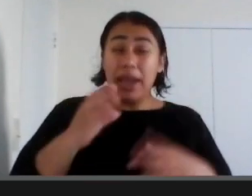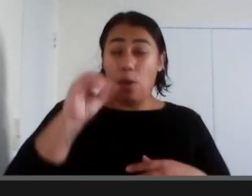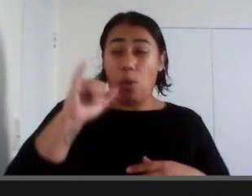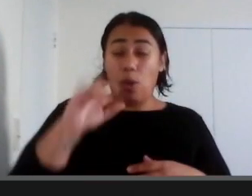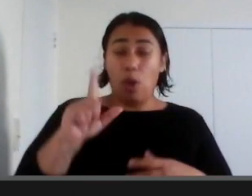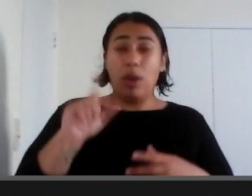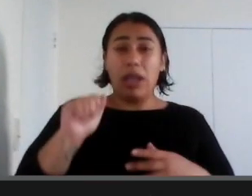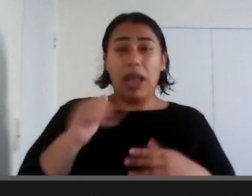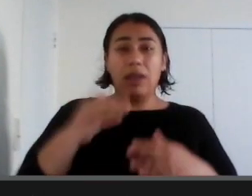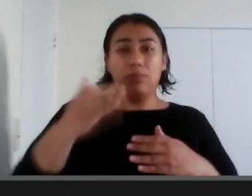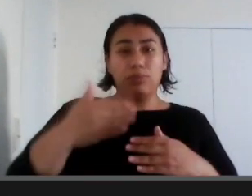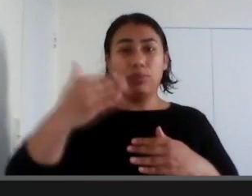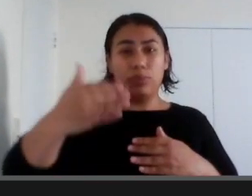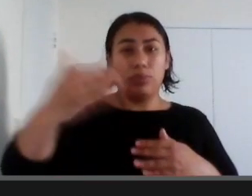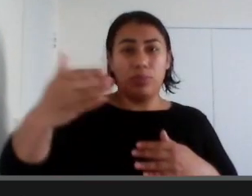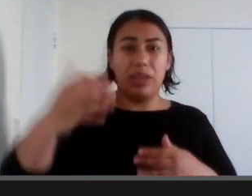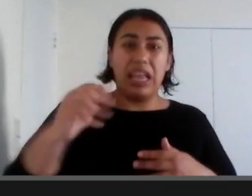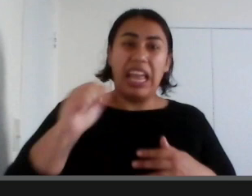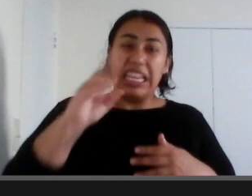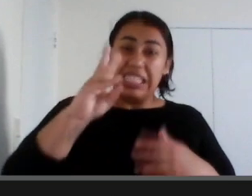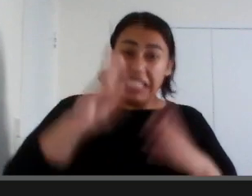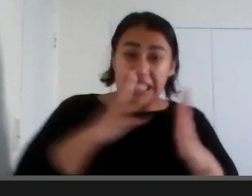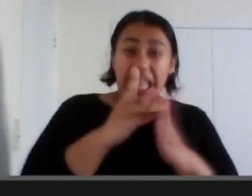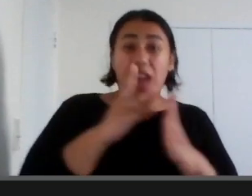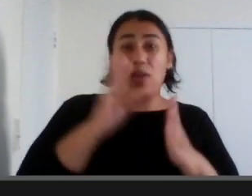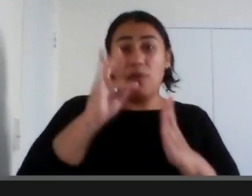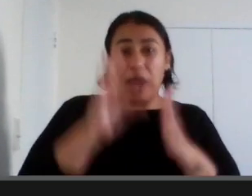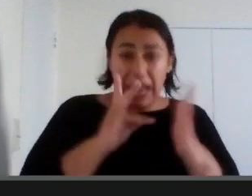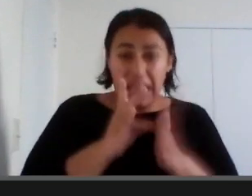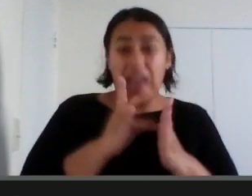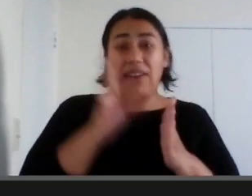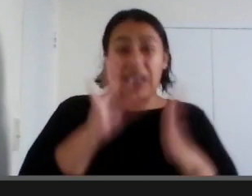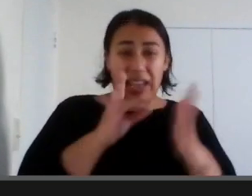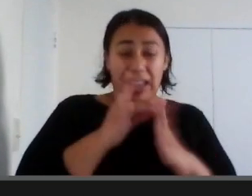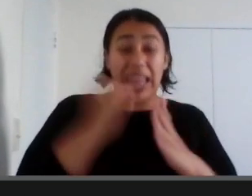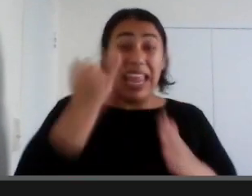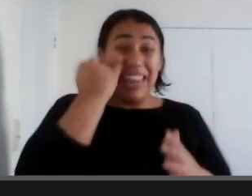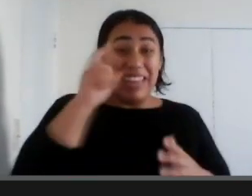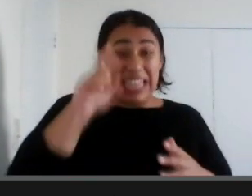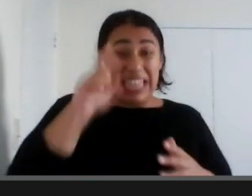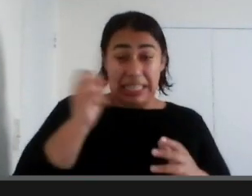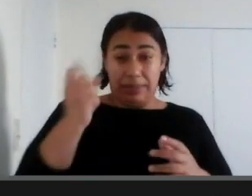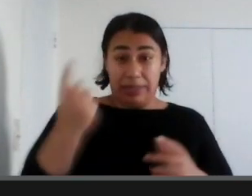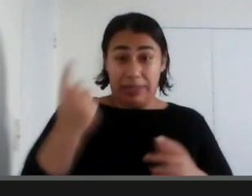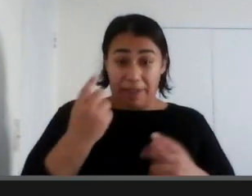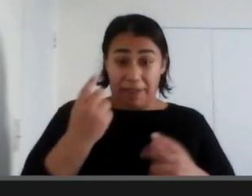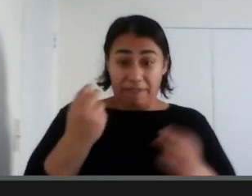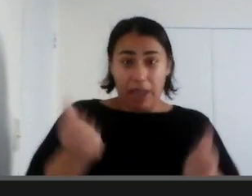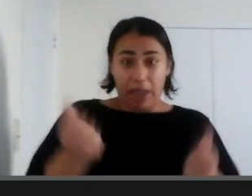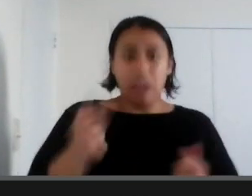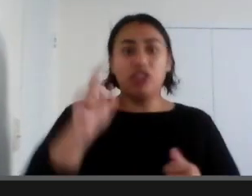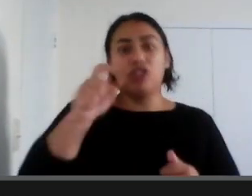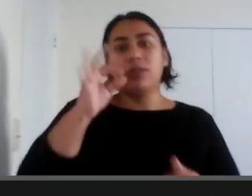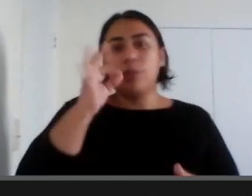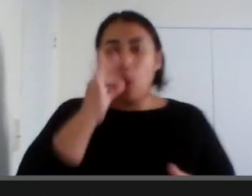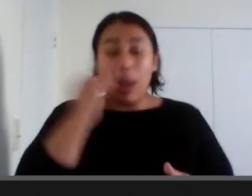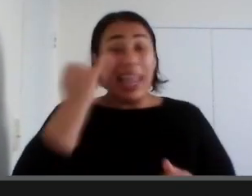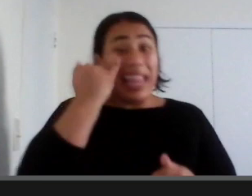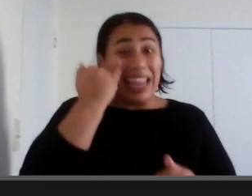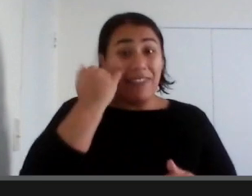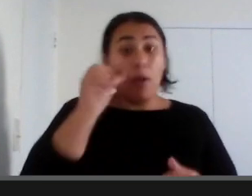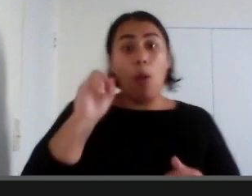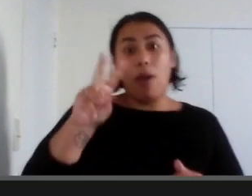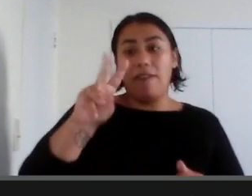For better sleep quality and duration, it is best to consume cannabis oil. Many cannabis oils take time to